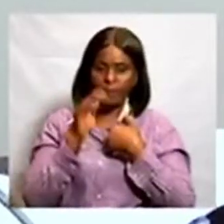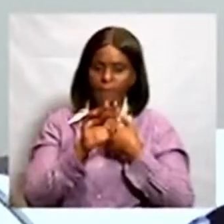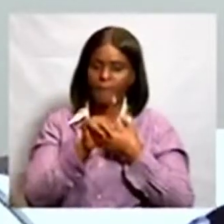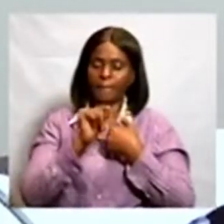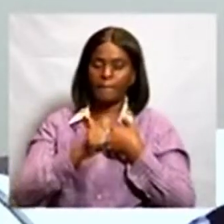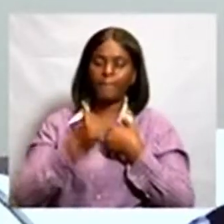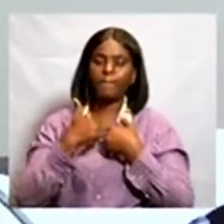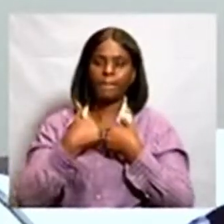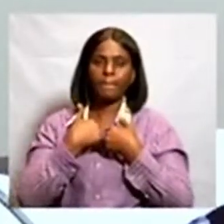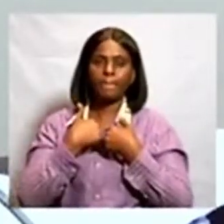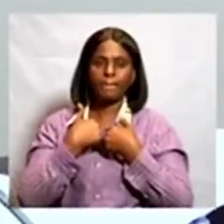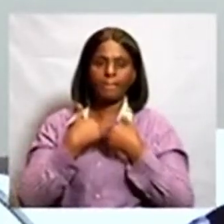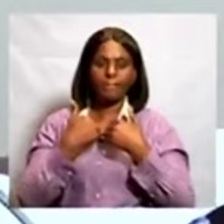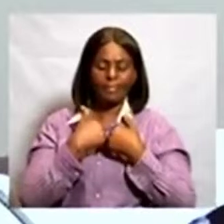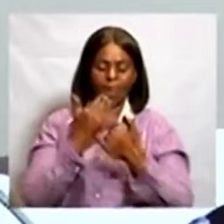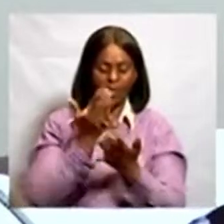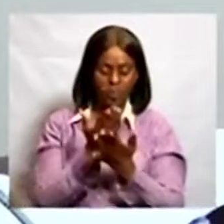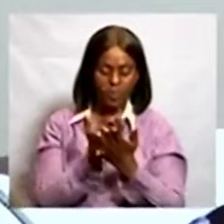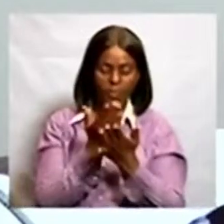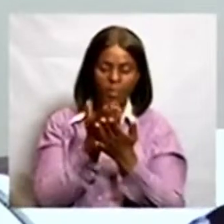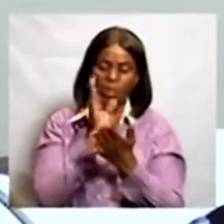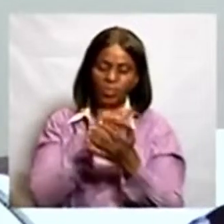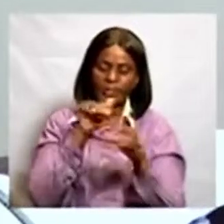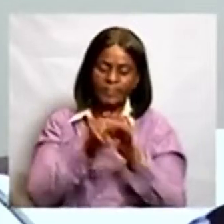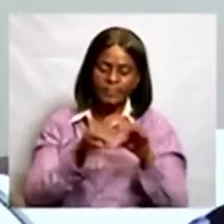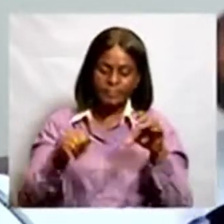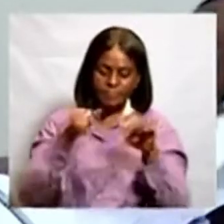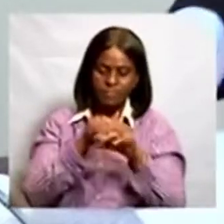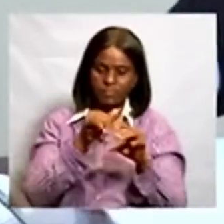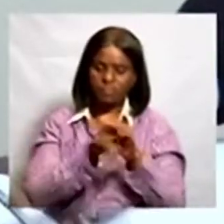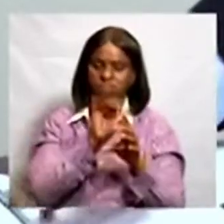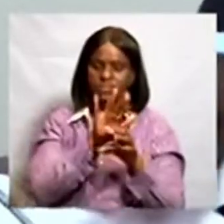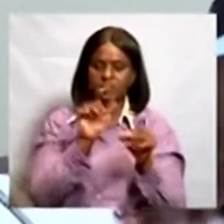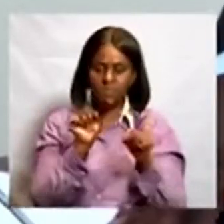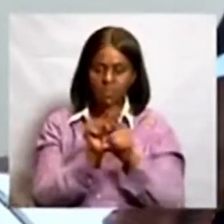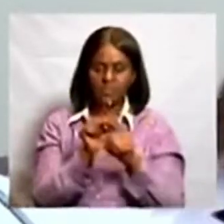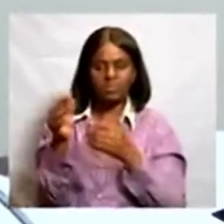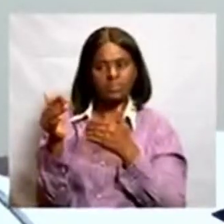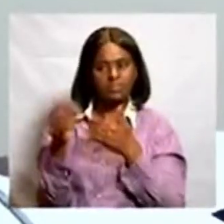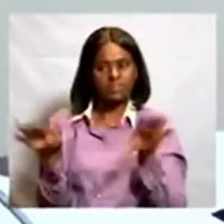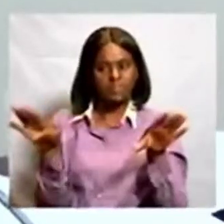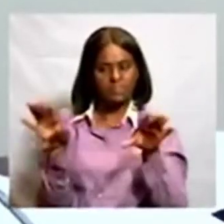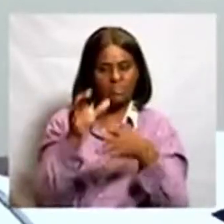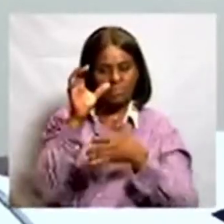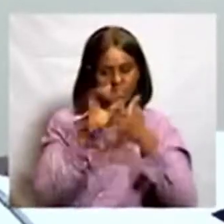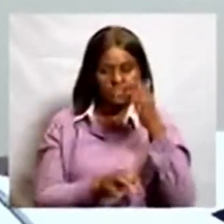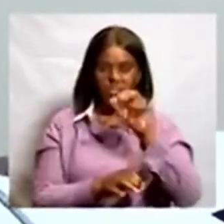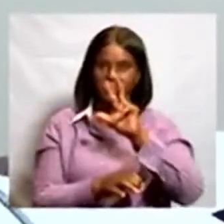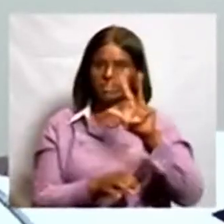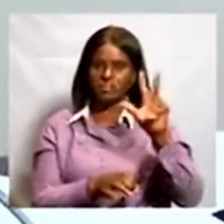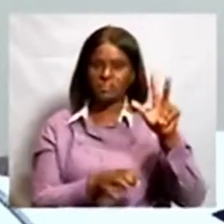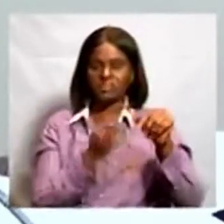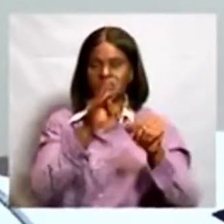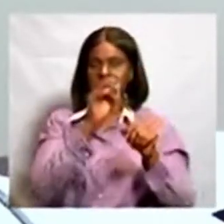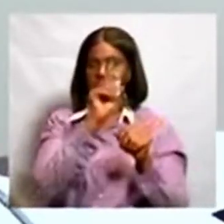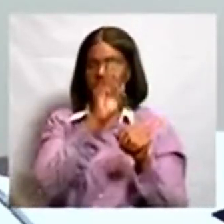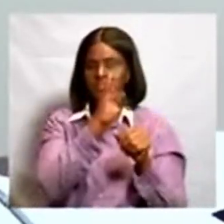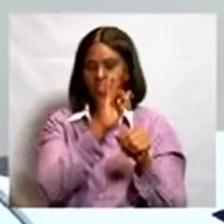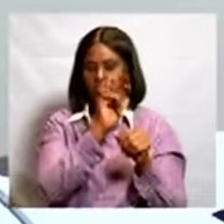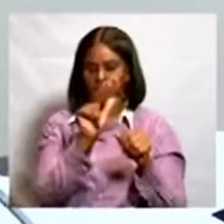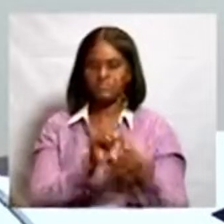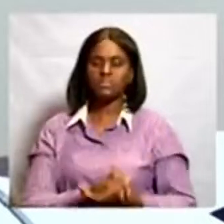we've proposed to be included there as clause 33 of the bill.